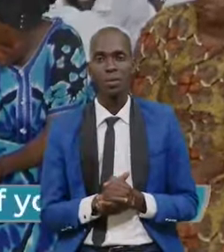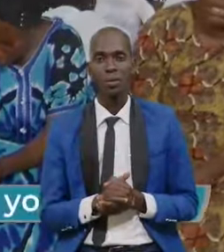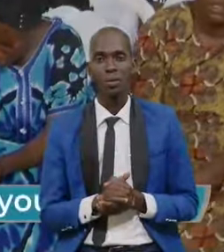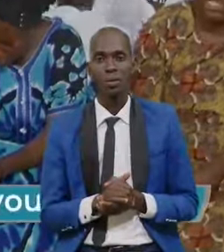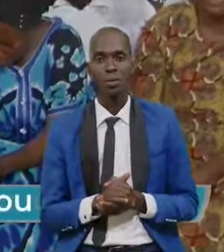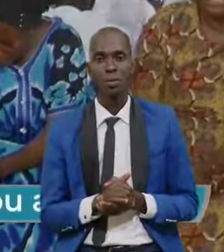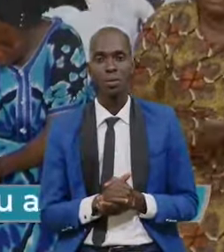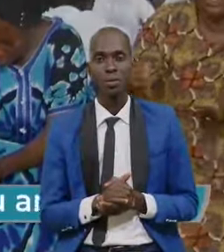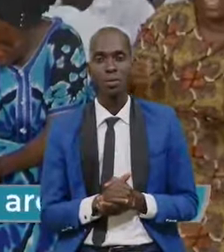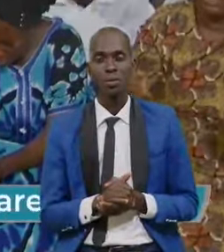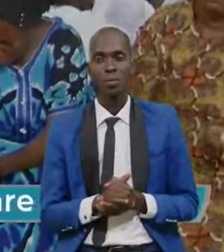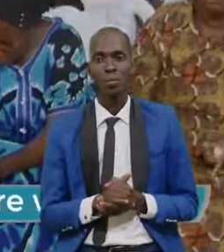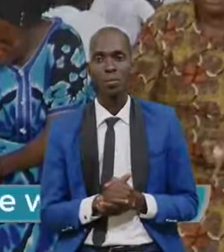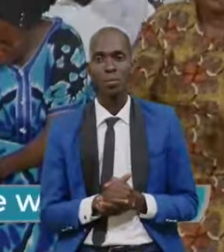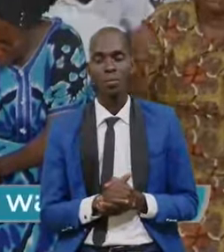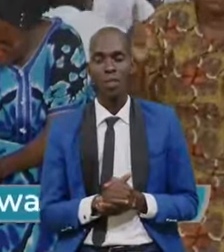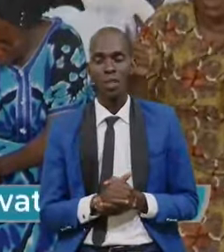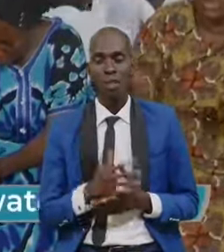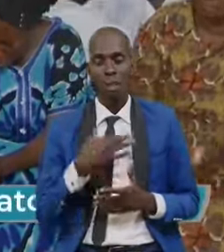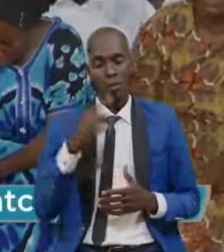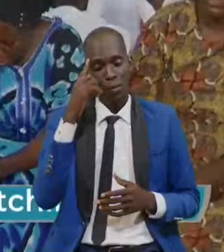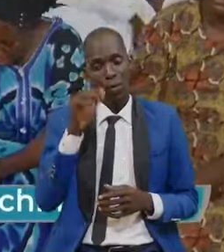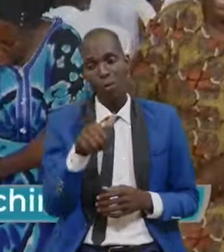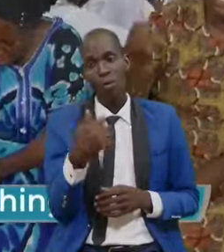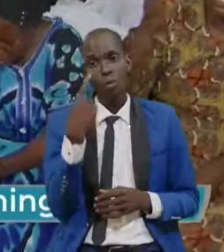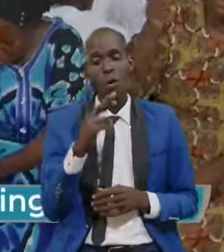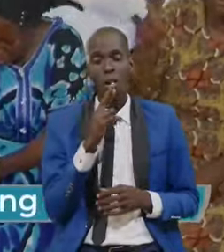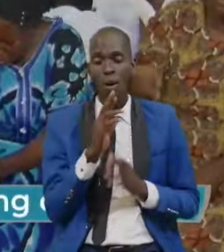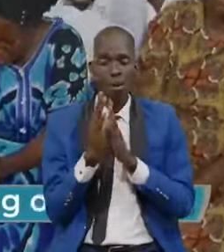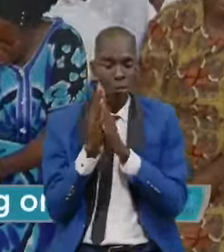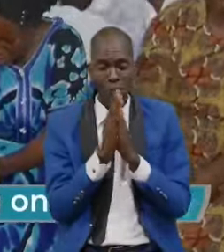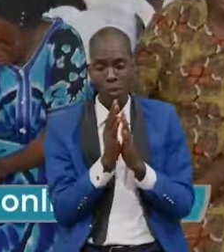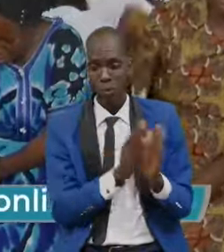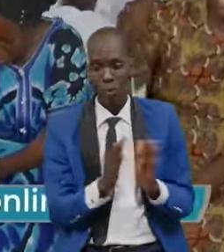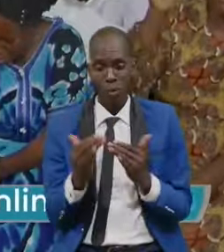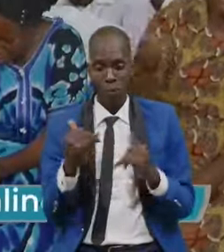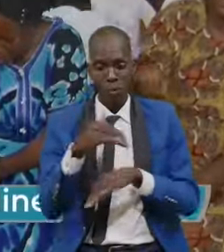Thank God for those who are preparing. Tonight, the heaven will open for you.